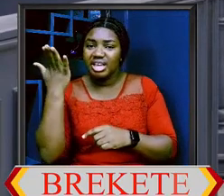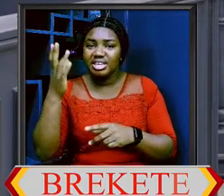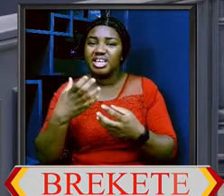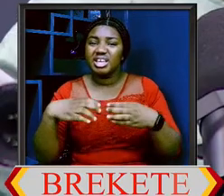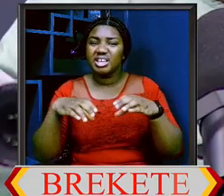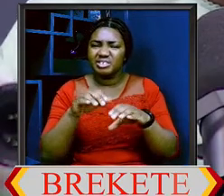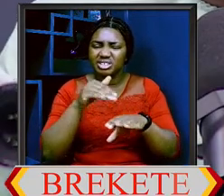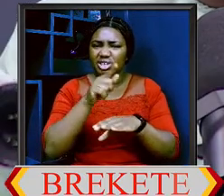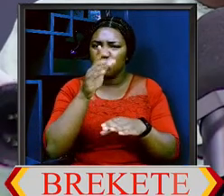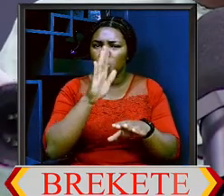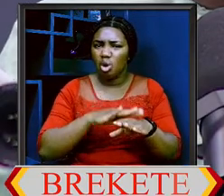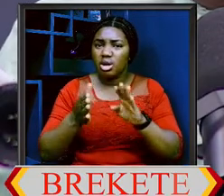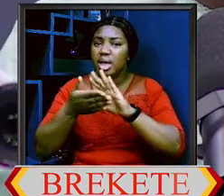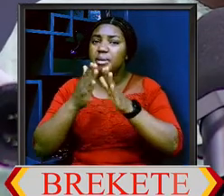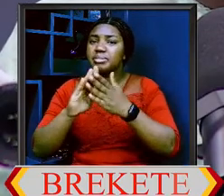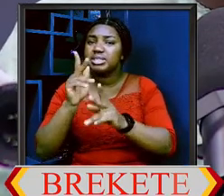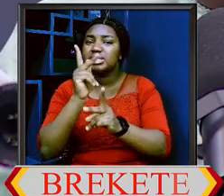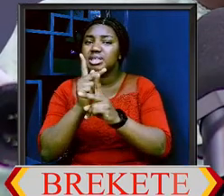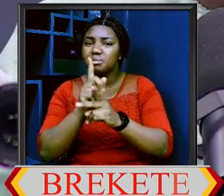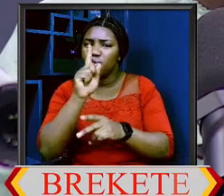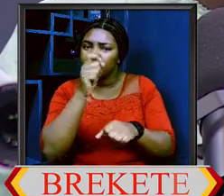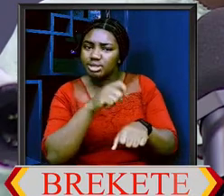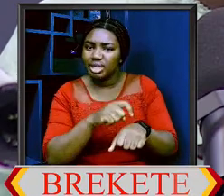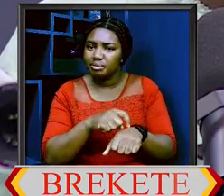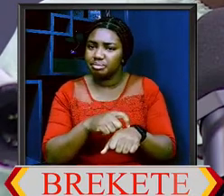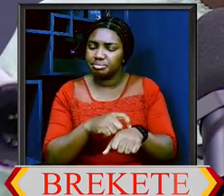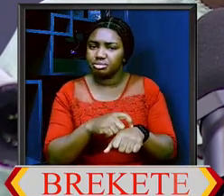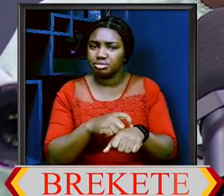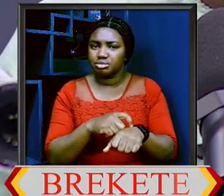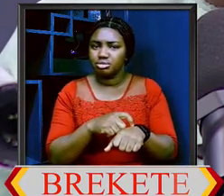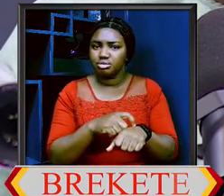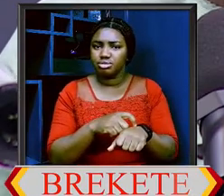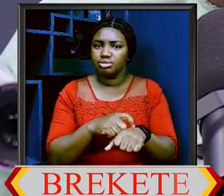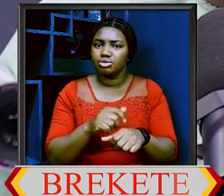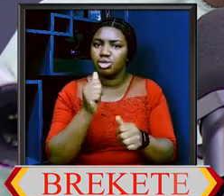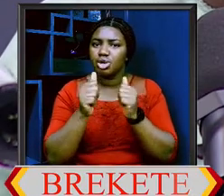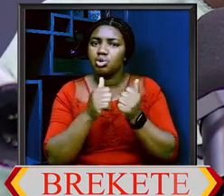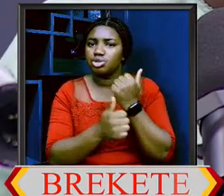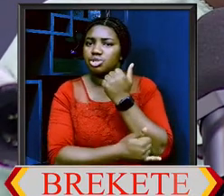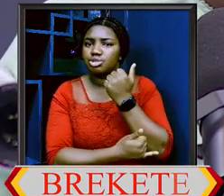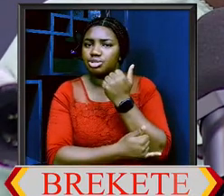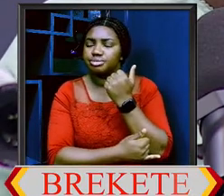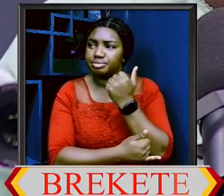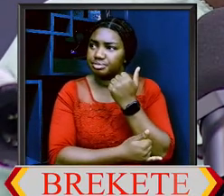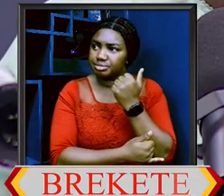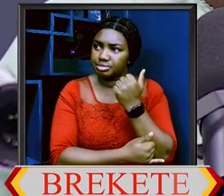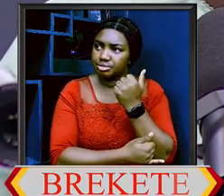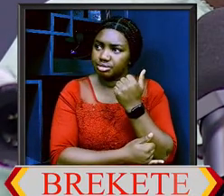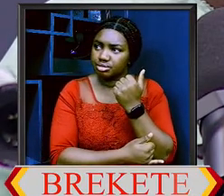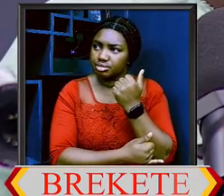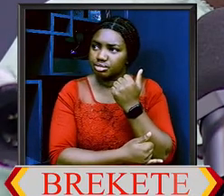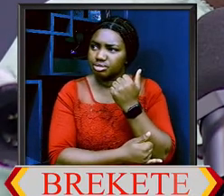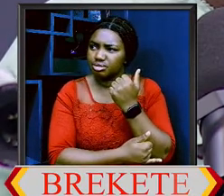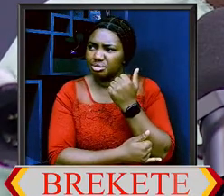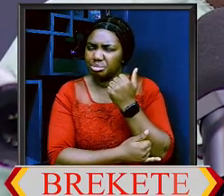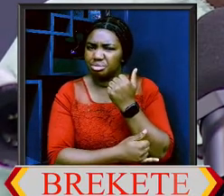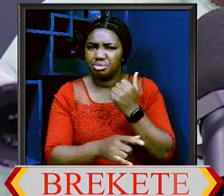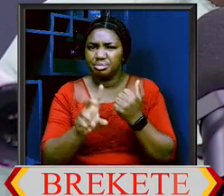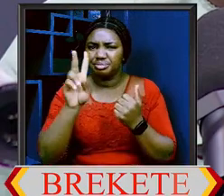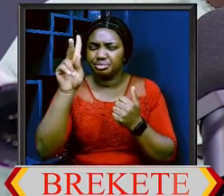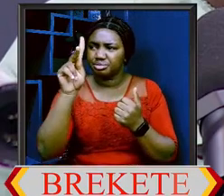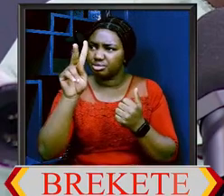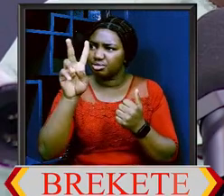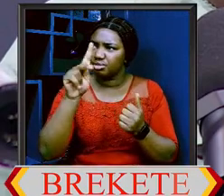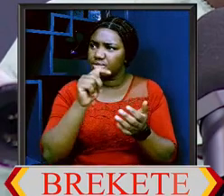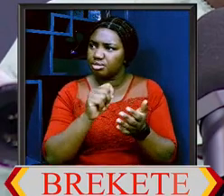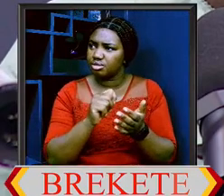even send you on a peacekeeping mission one time yes sir which I went to that for in 200